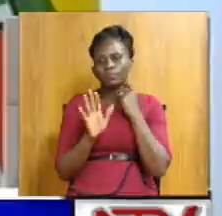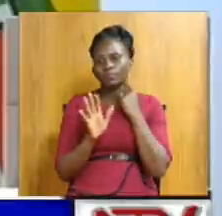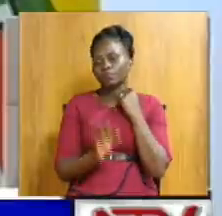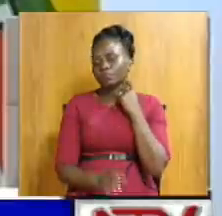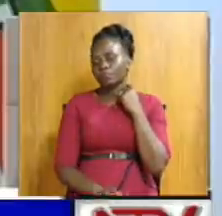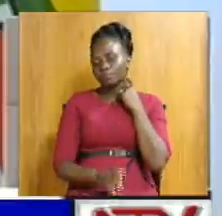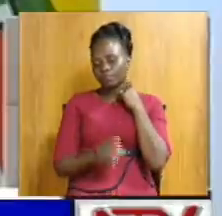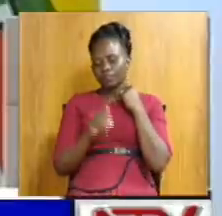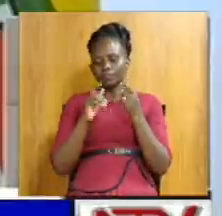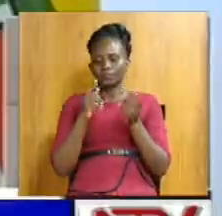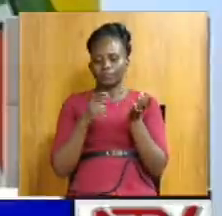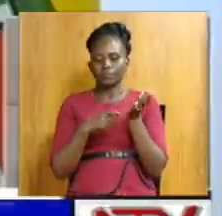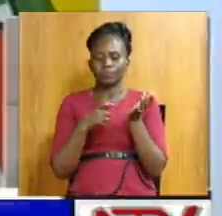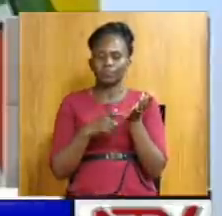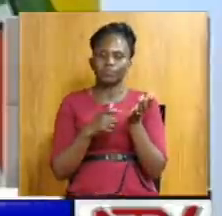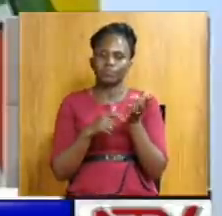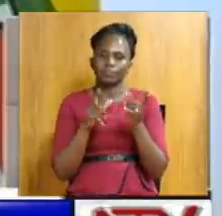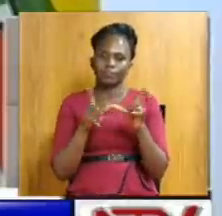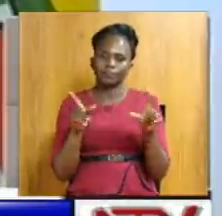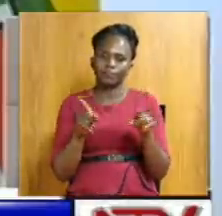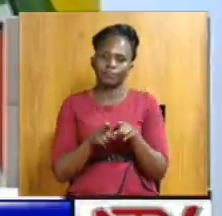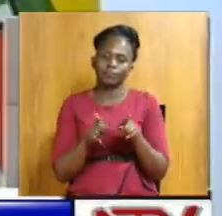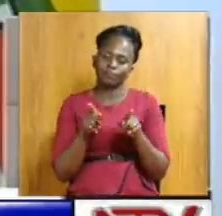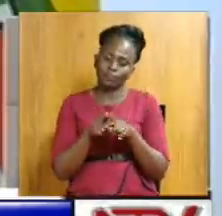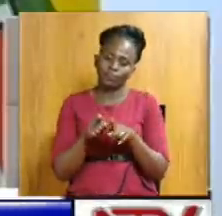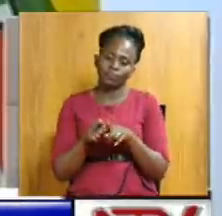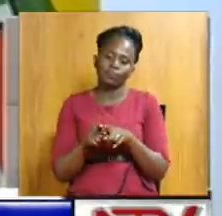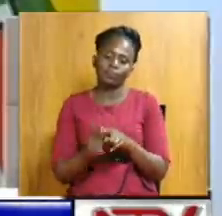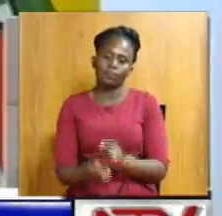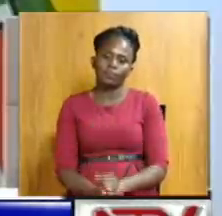Sindano yuko ya kutosha.